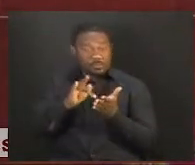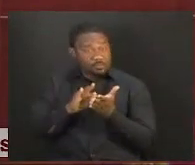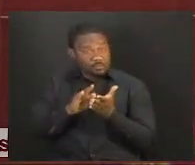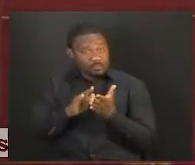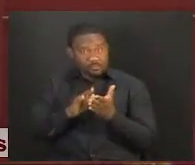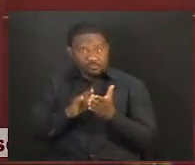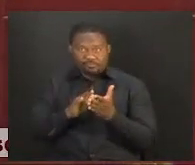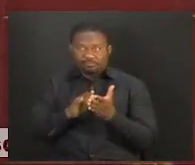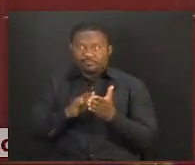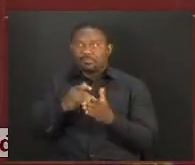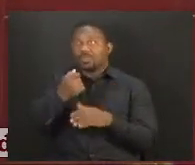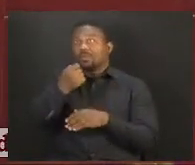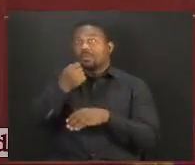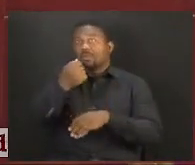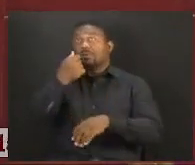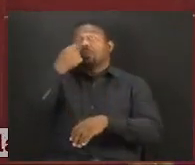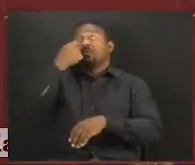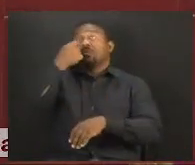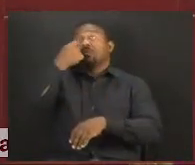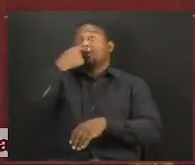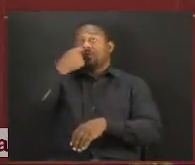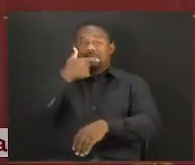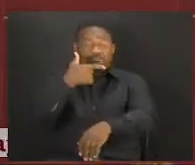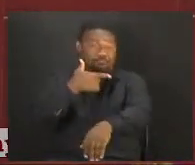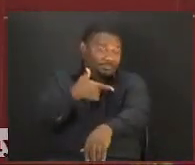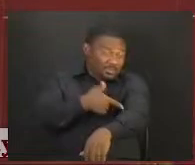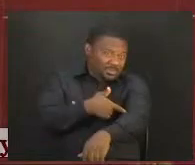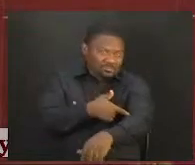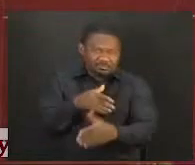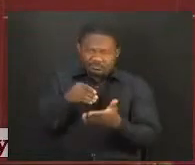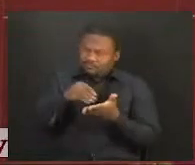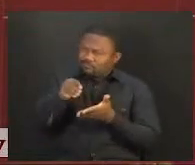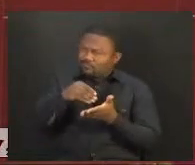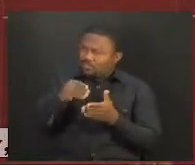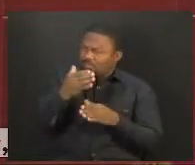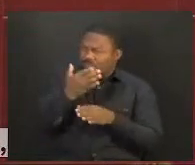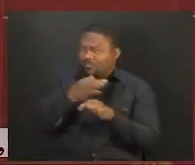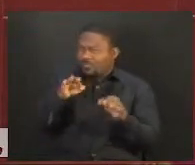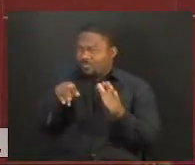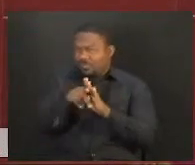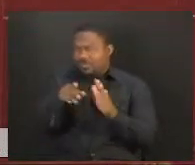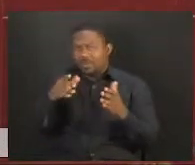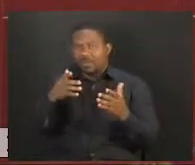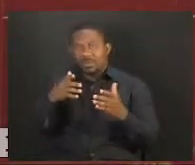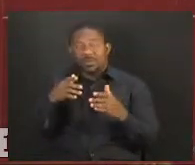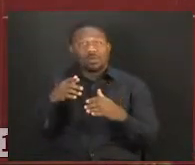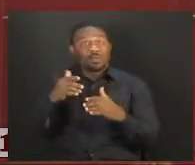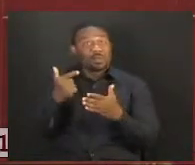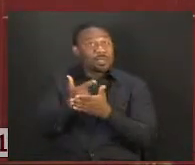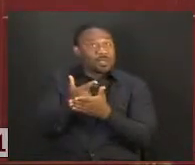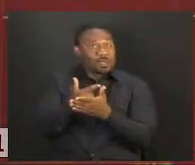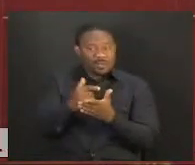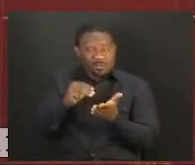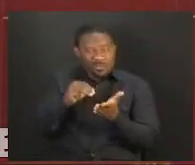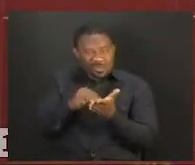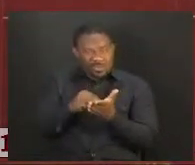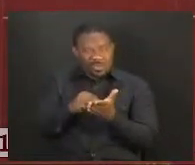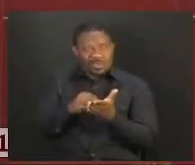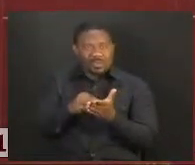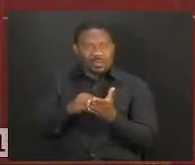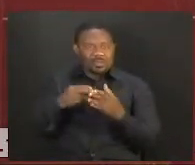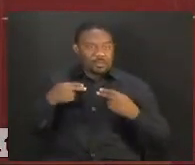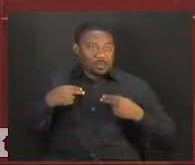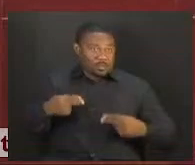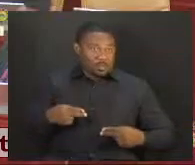vaccine payment, free primary health care, the Ghana Medical Care Trust, Mr. Speaker, and